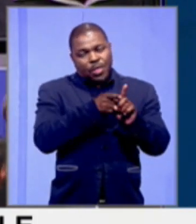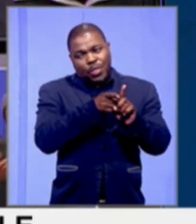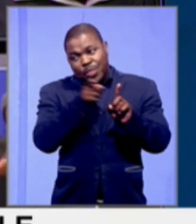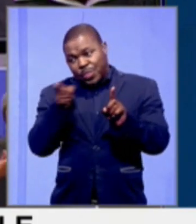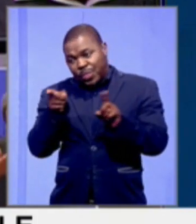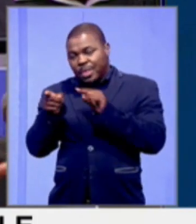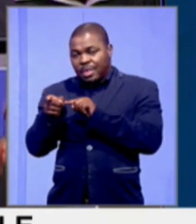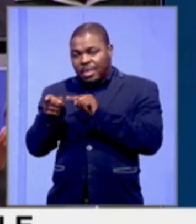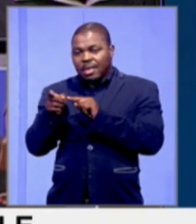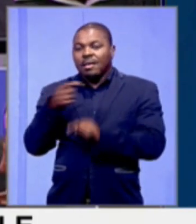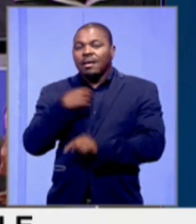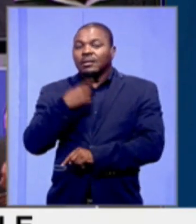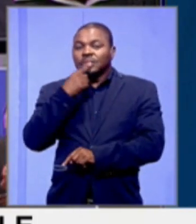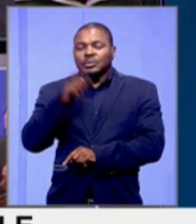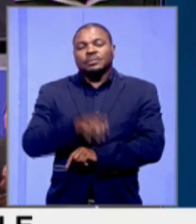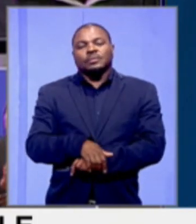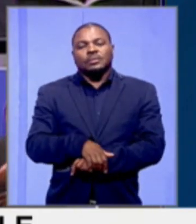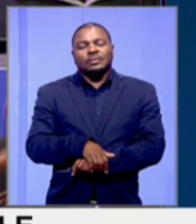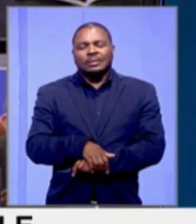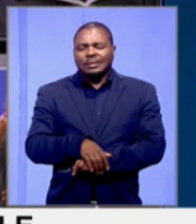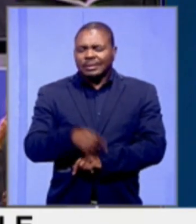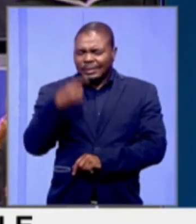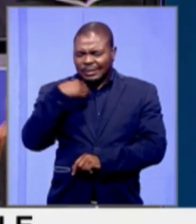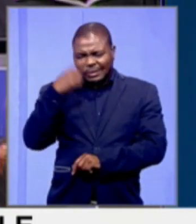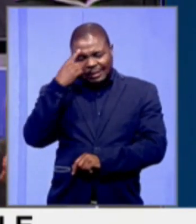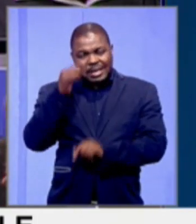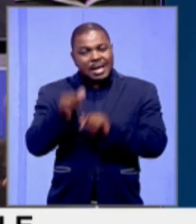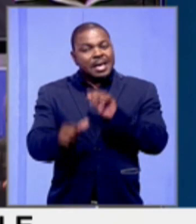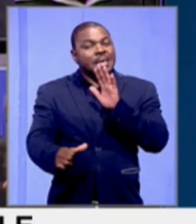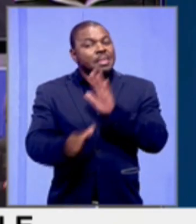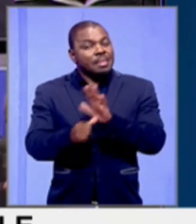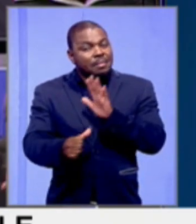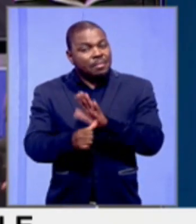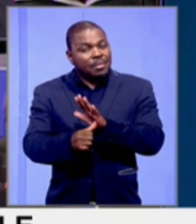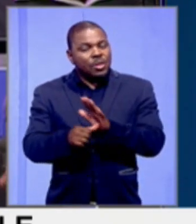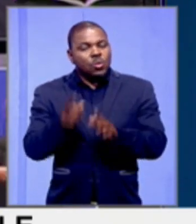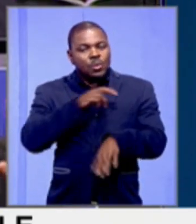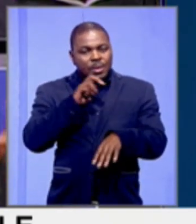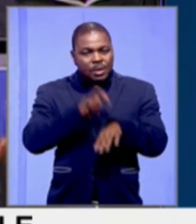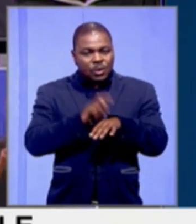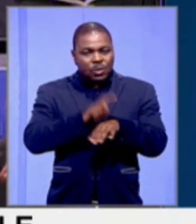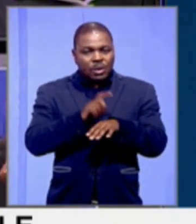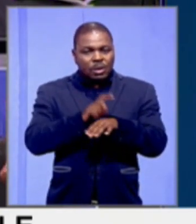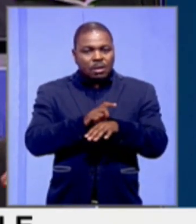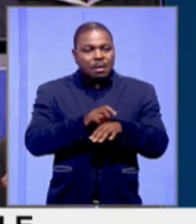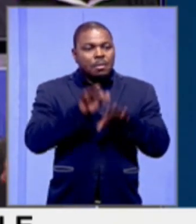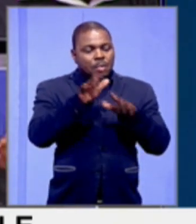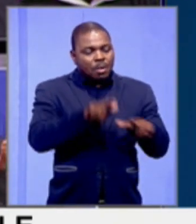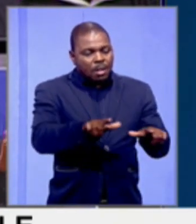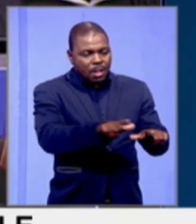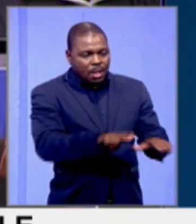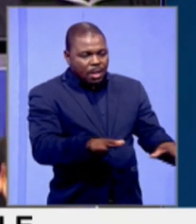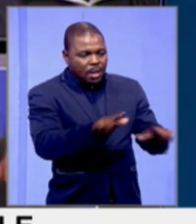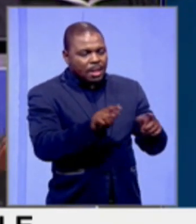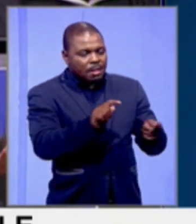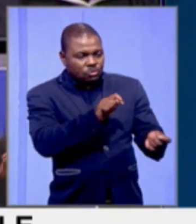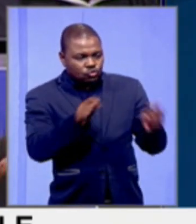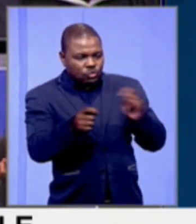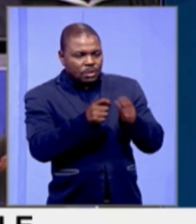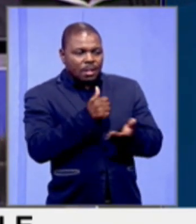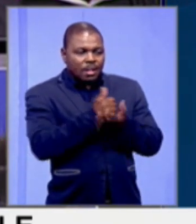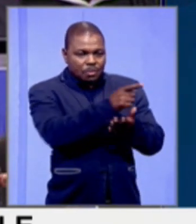you that I think it's important that we must help beneficiaries of land reform to